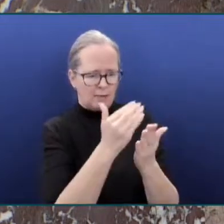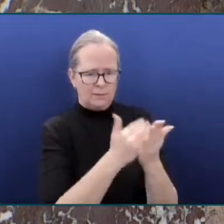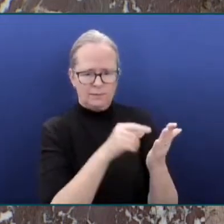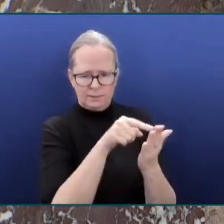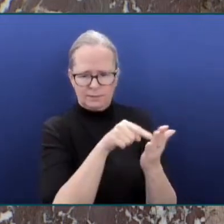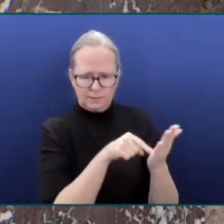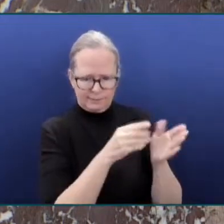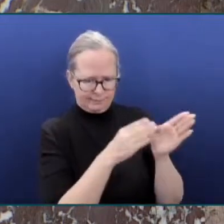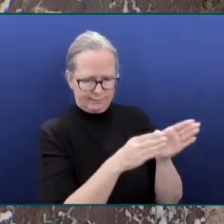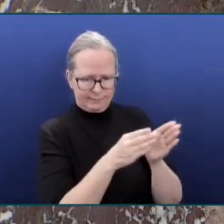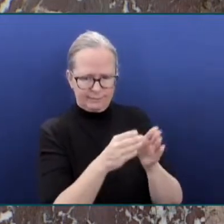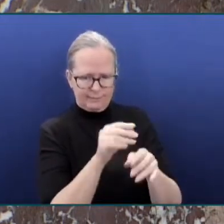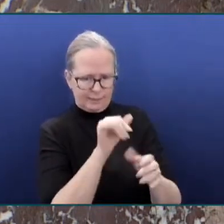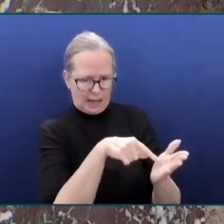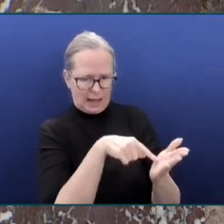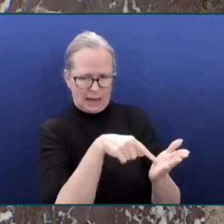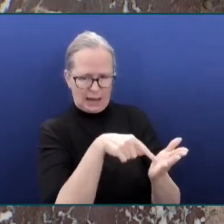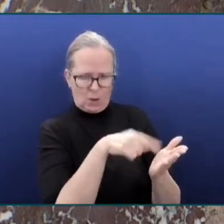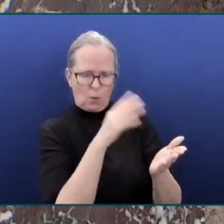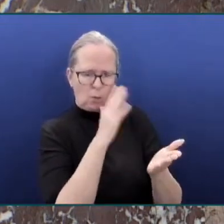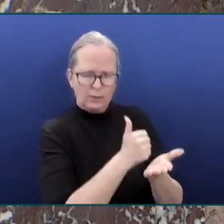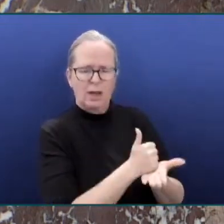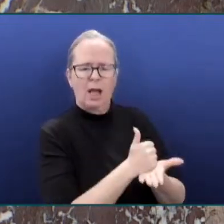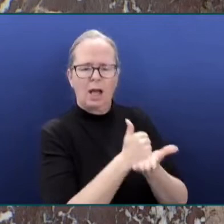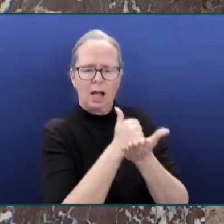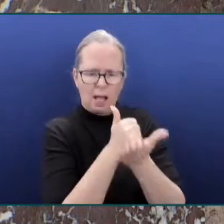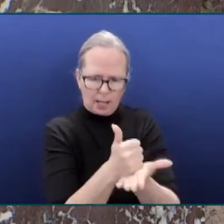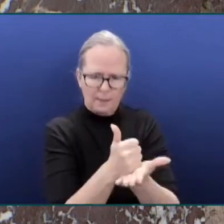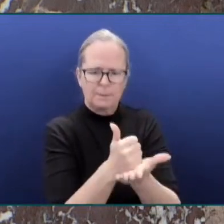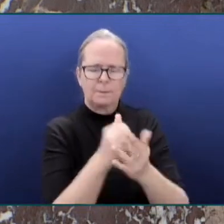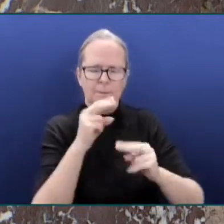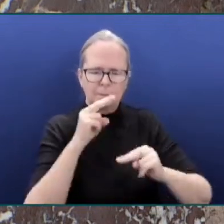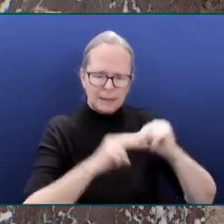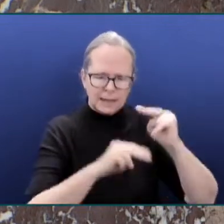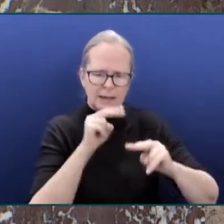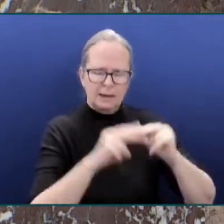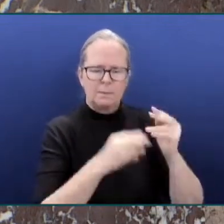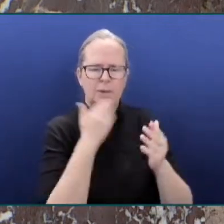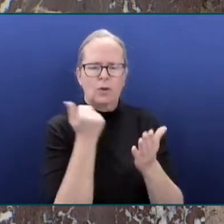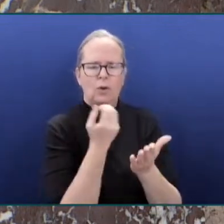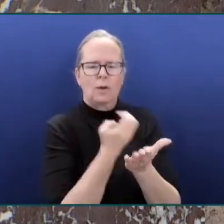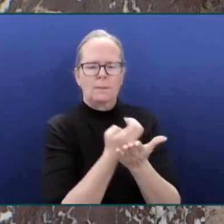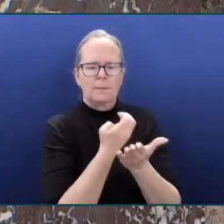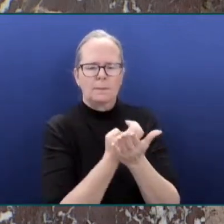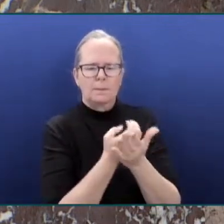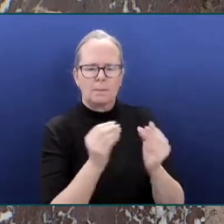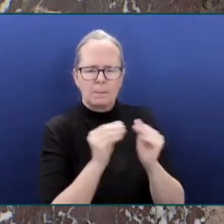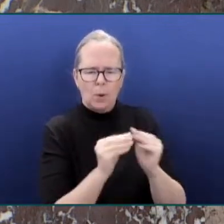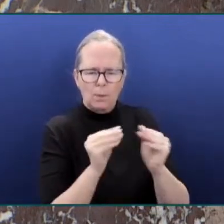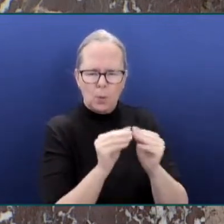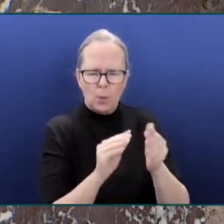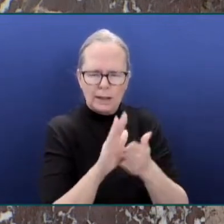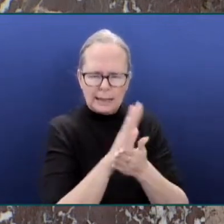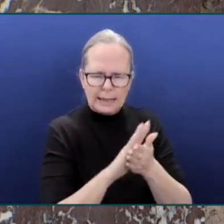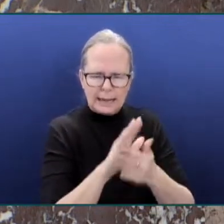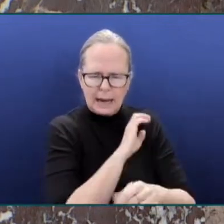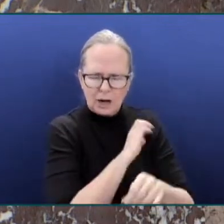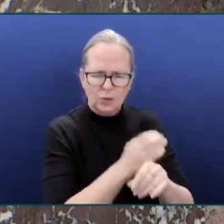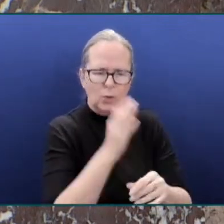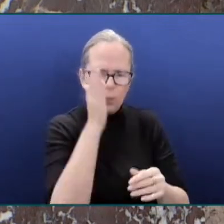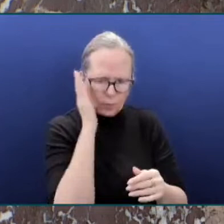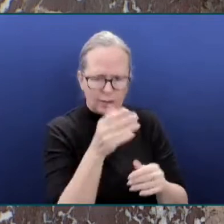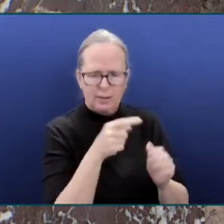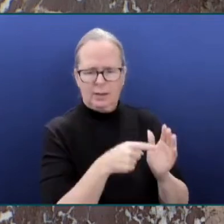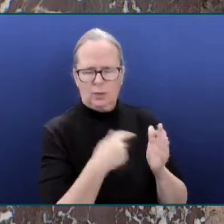a healthy, clean energy economy that is growing around the world and that we want to be on the leading edge of. Let me